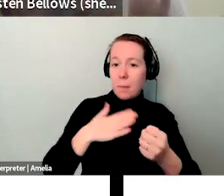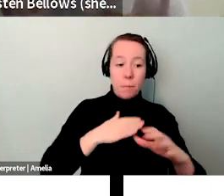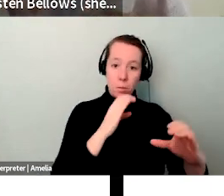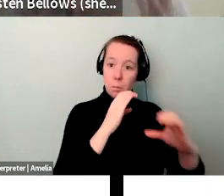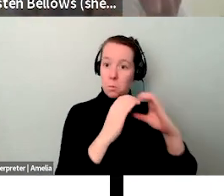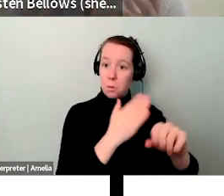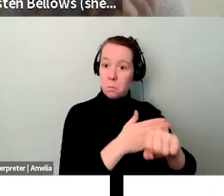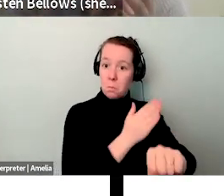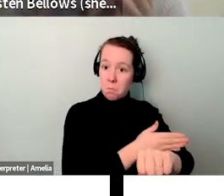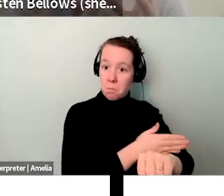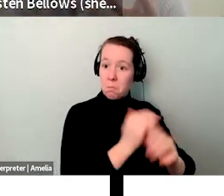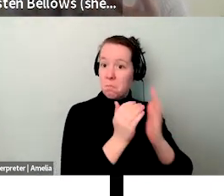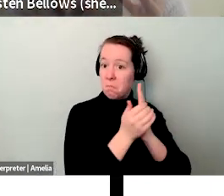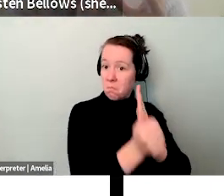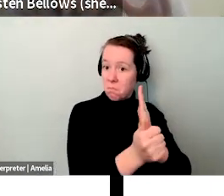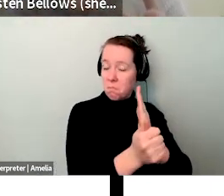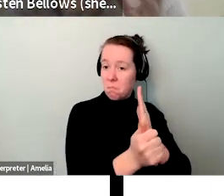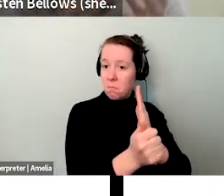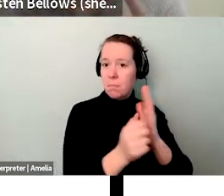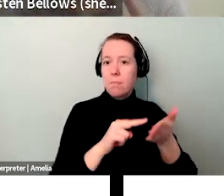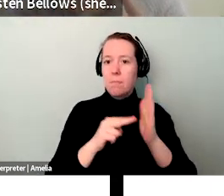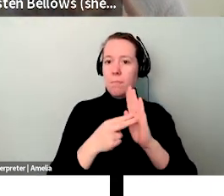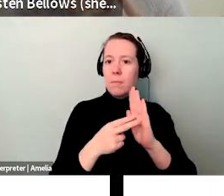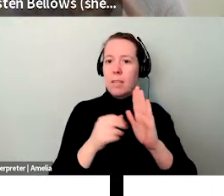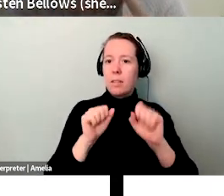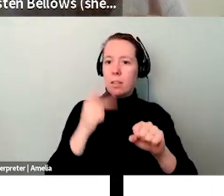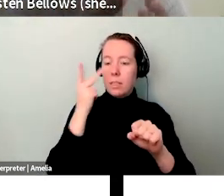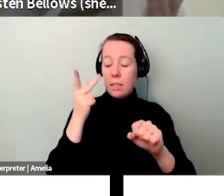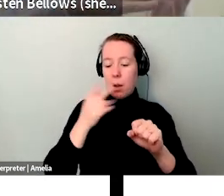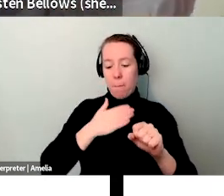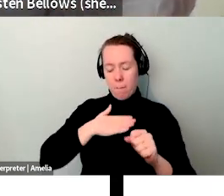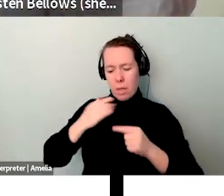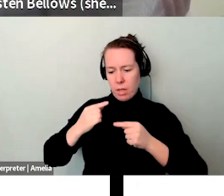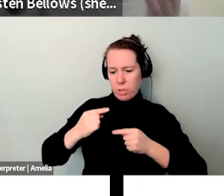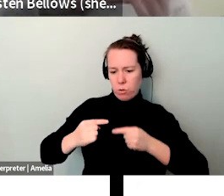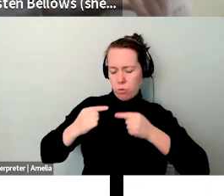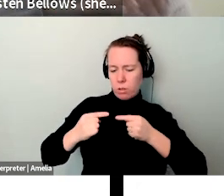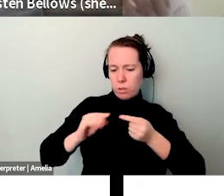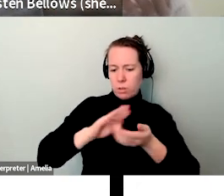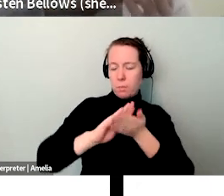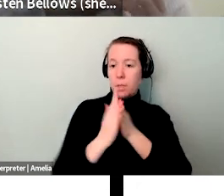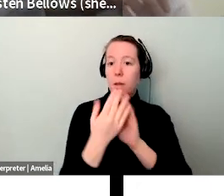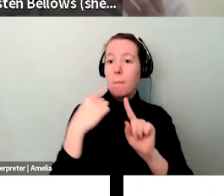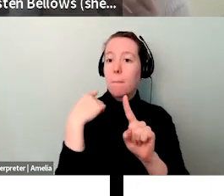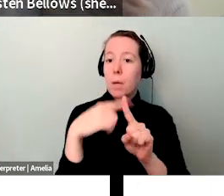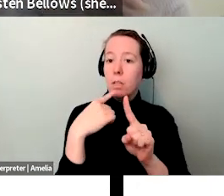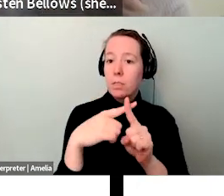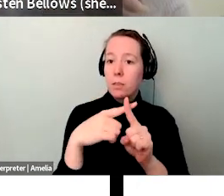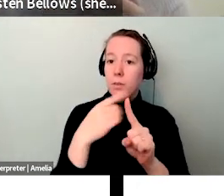So sort of just putting that positive spin on how I've overcome